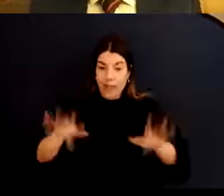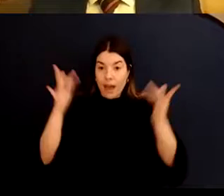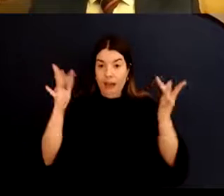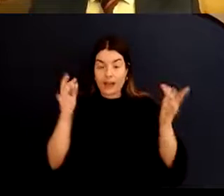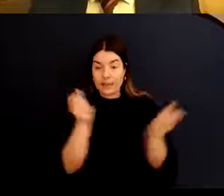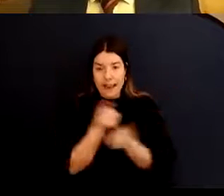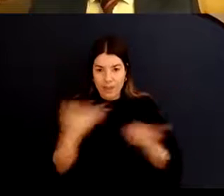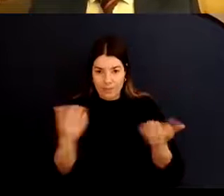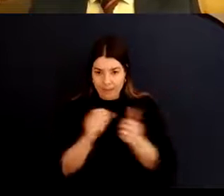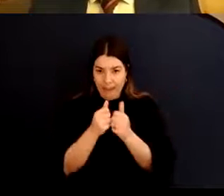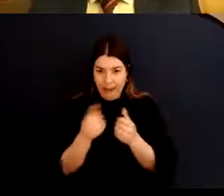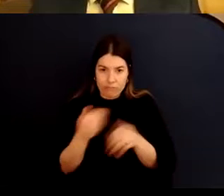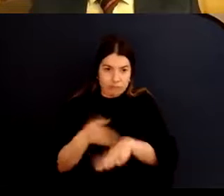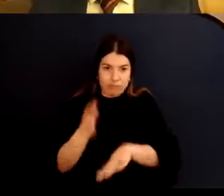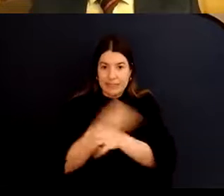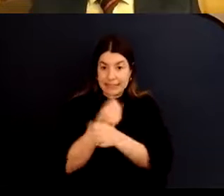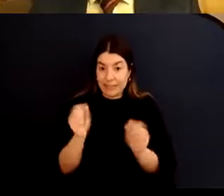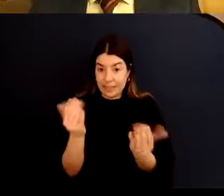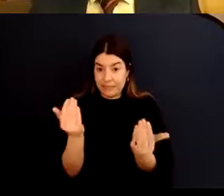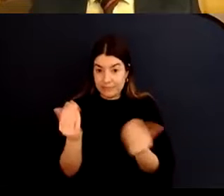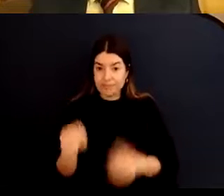safety protocols and problems.